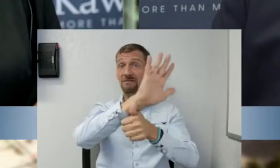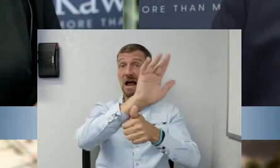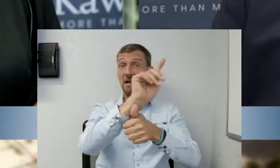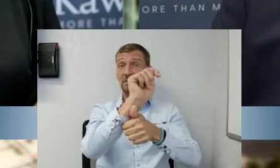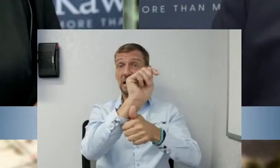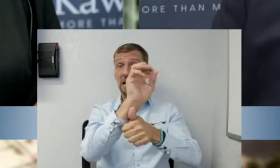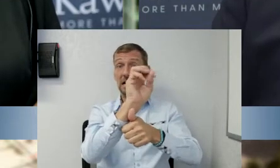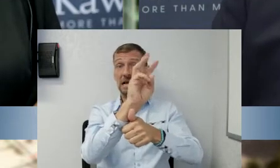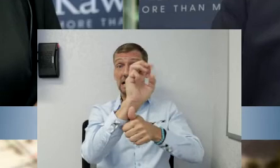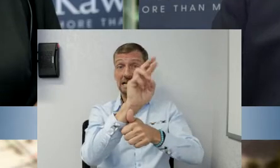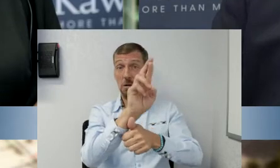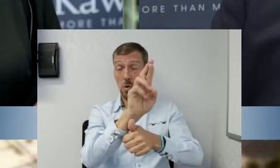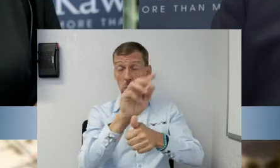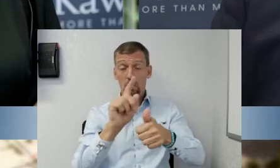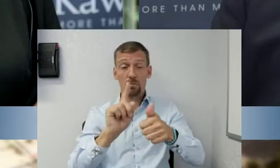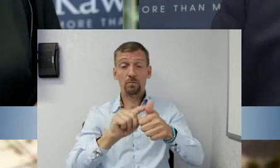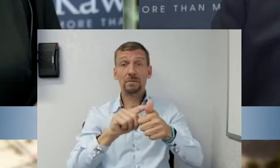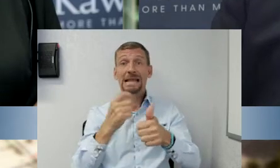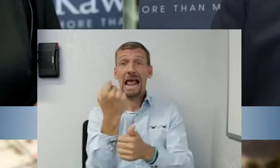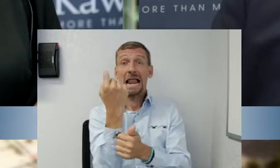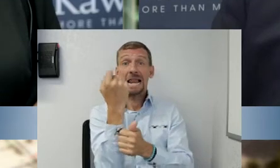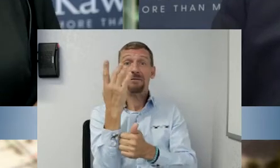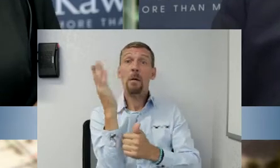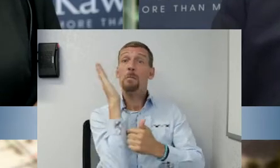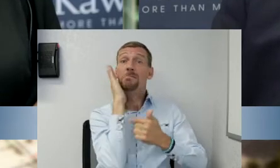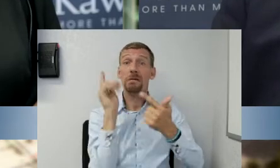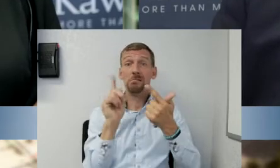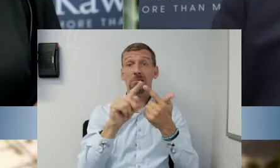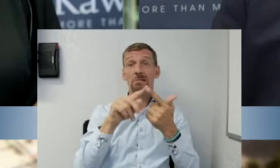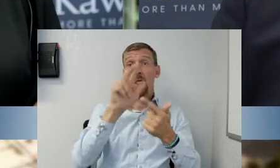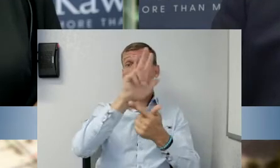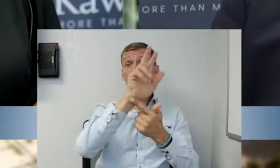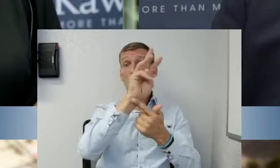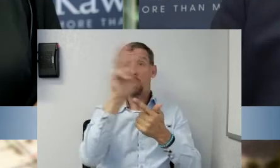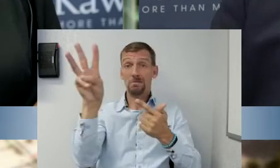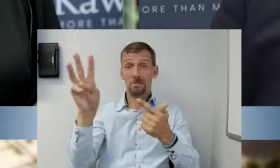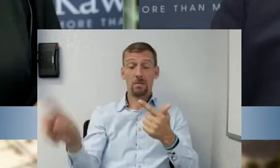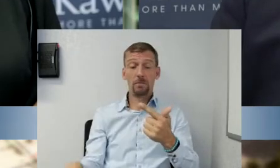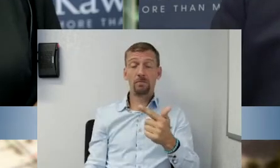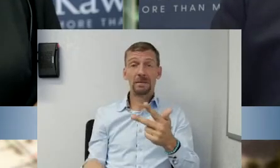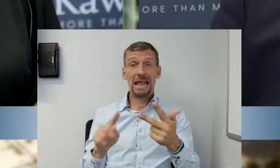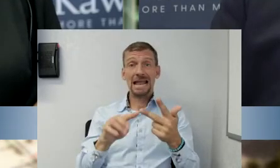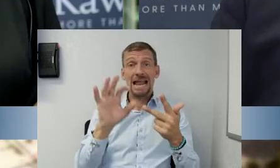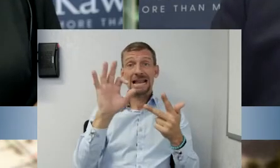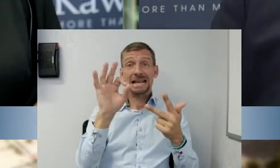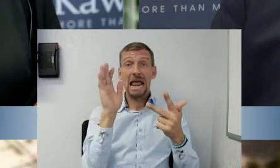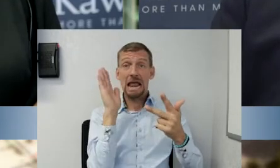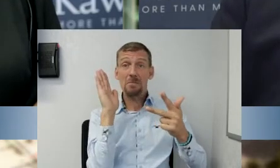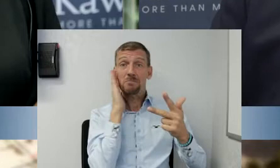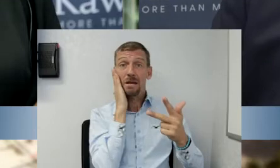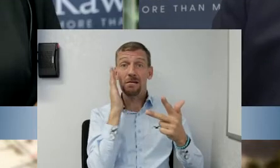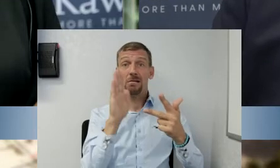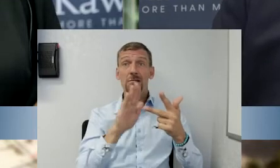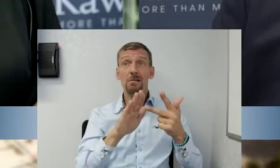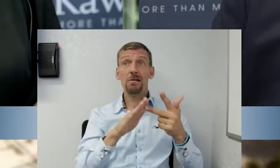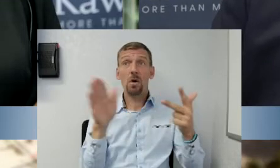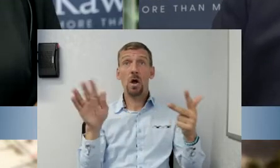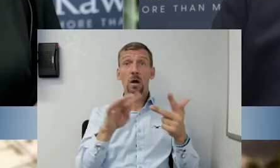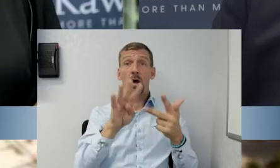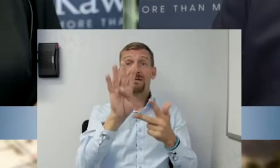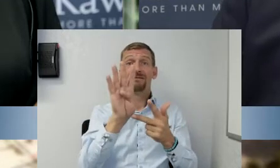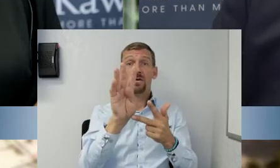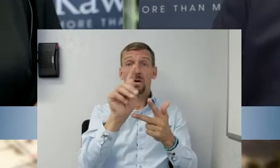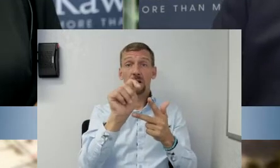the intermediate critical care unit. We have 11 beds that are open on 3 West, 9 beds open on